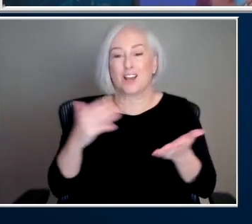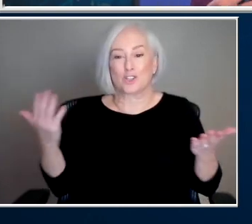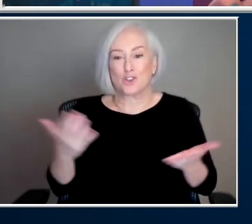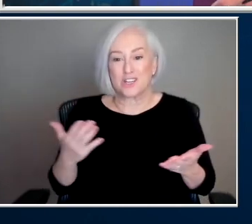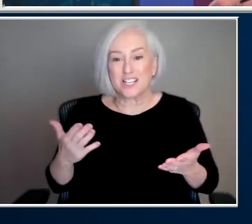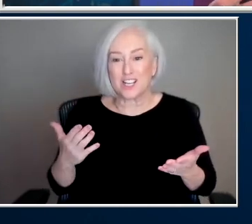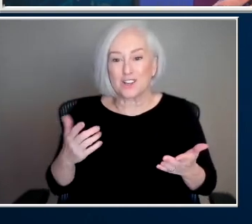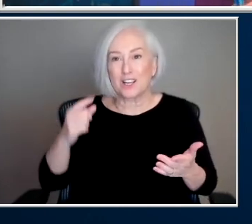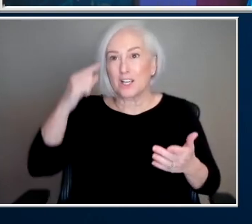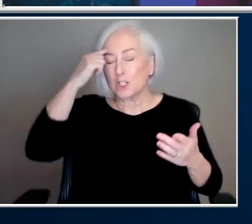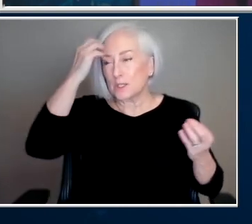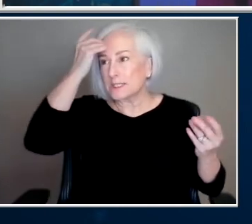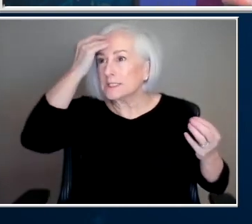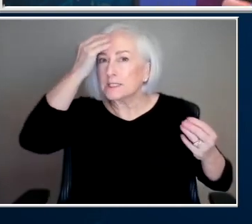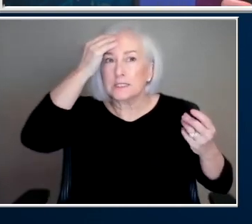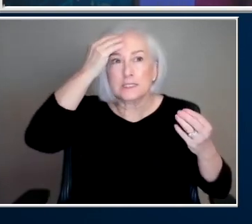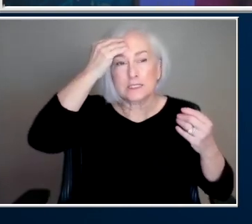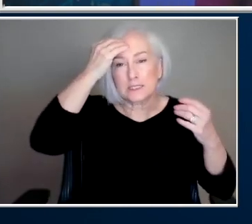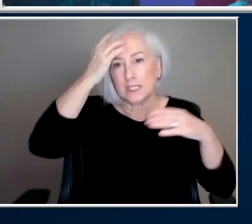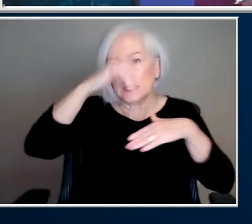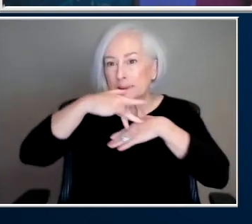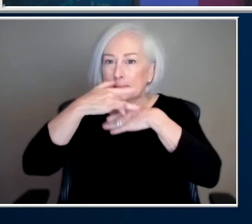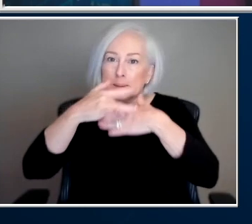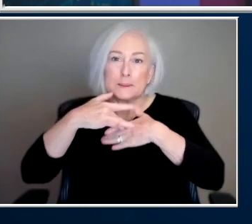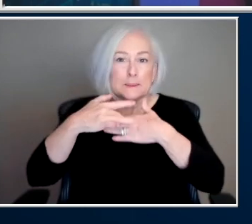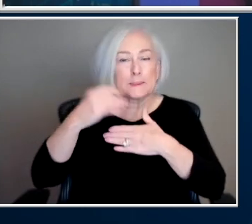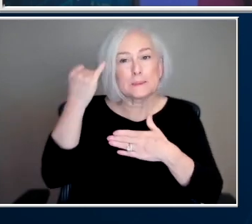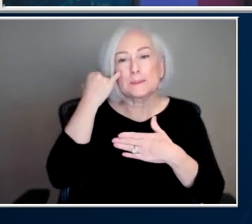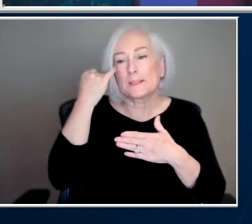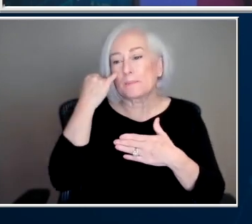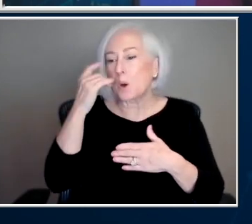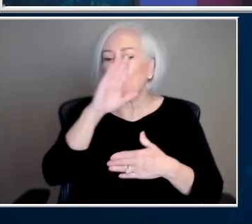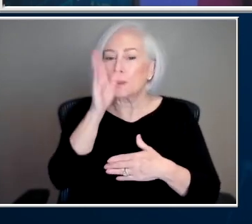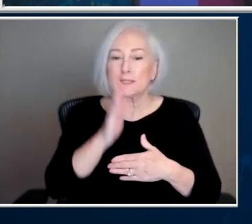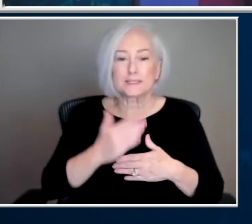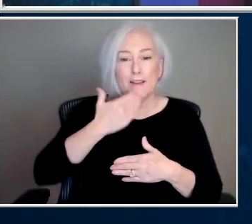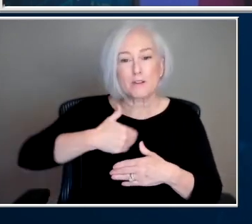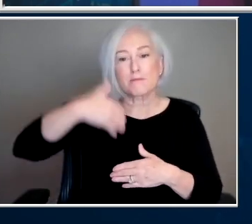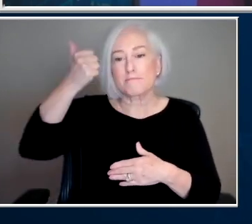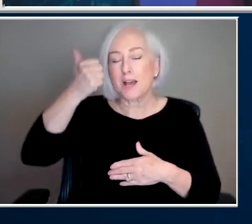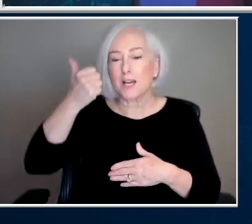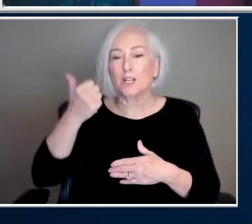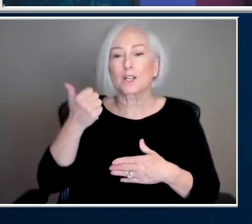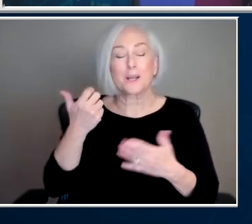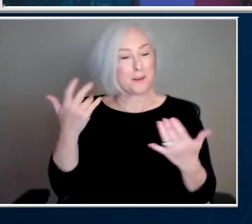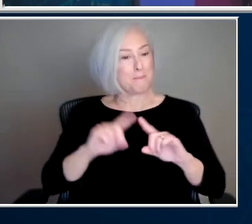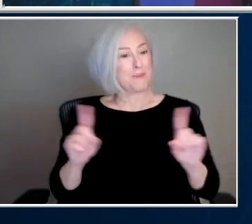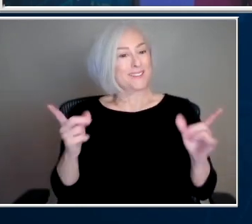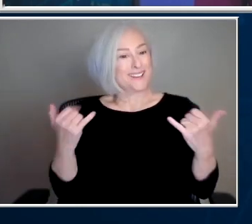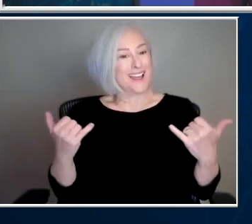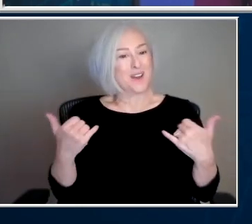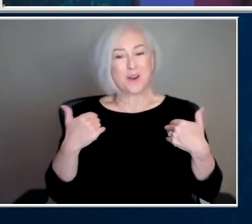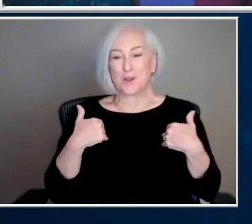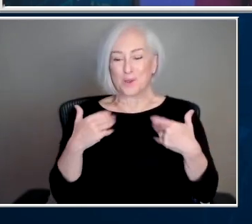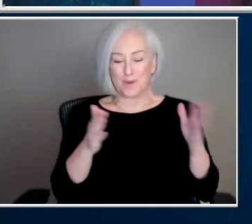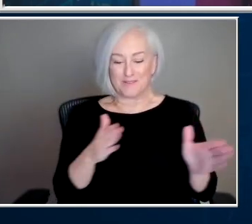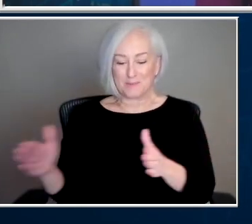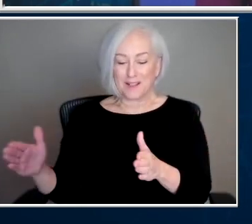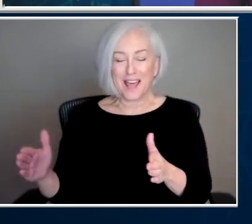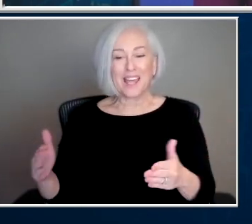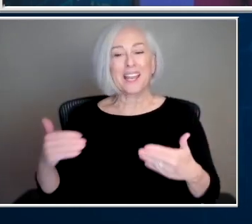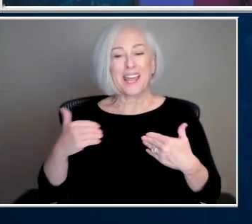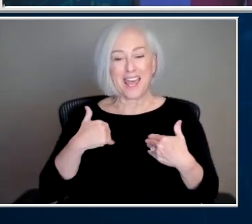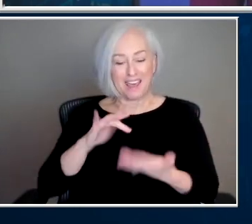what if this never gets better? And now you've got plans in place and medications that have improved your symptoms